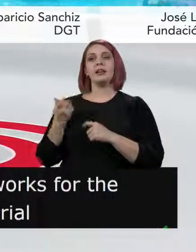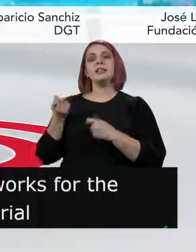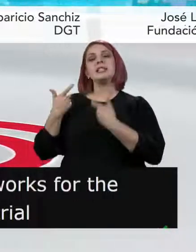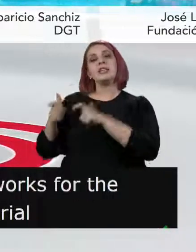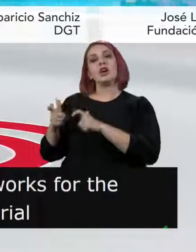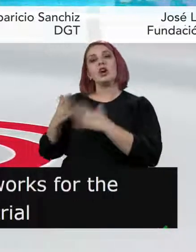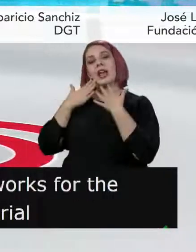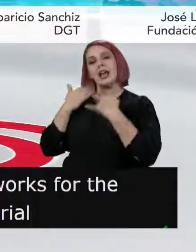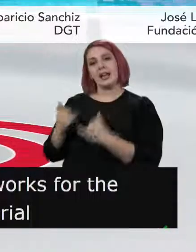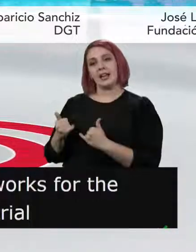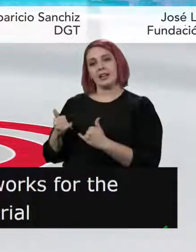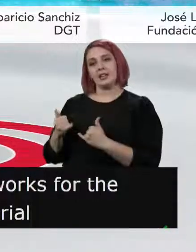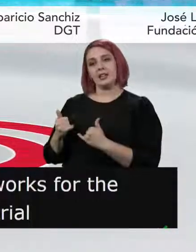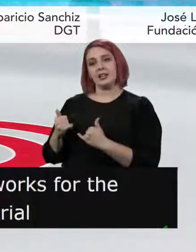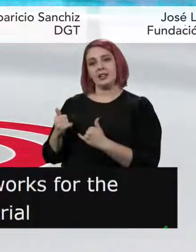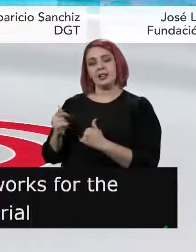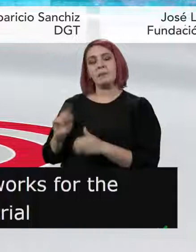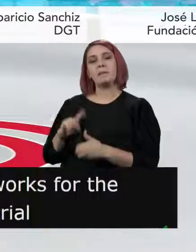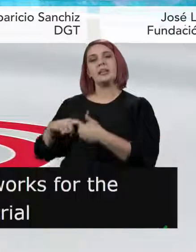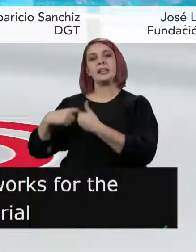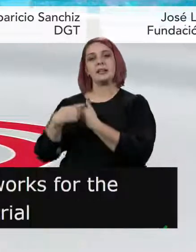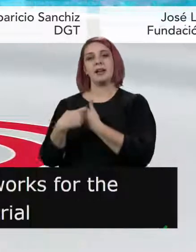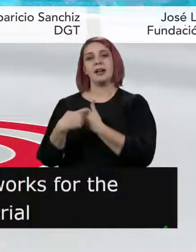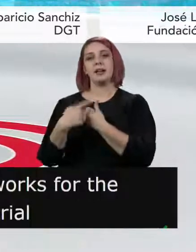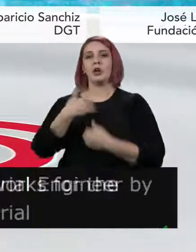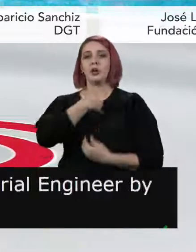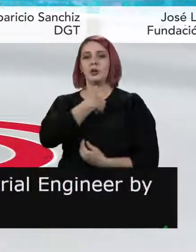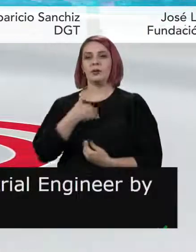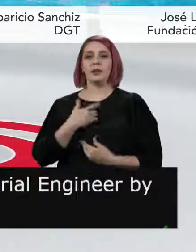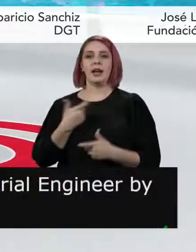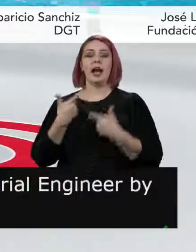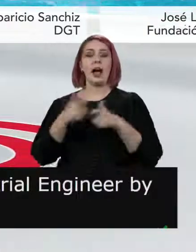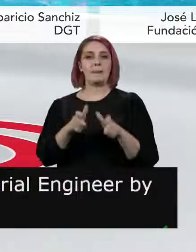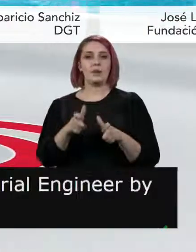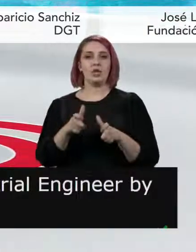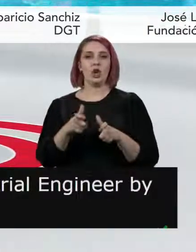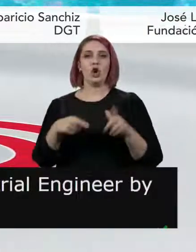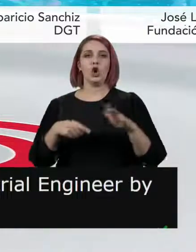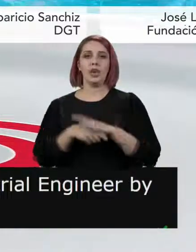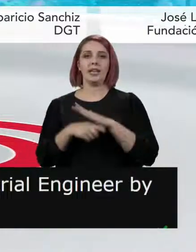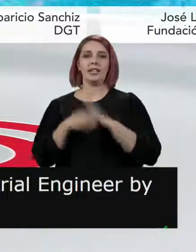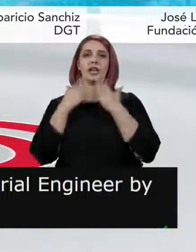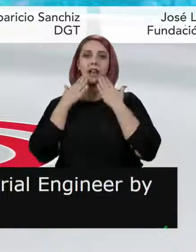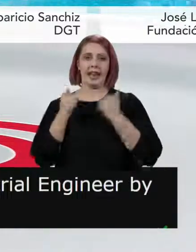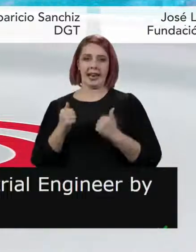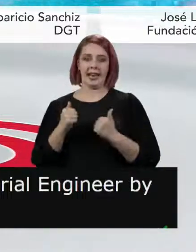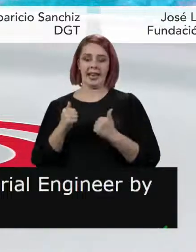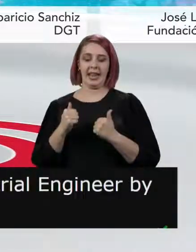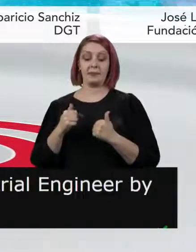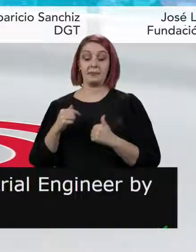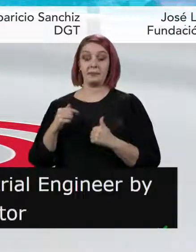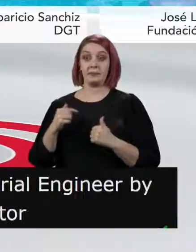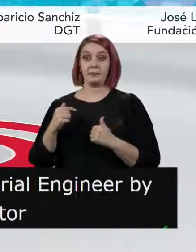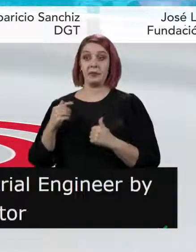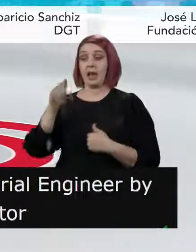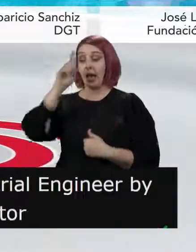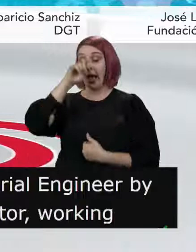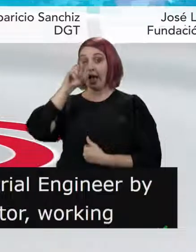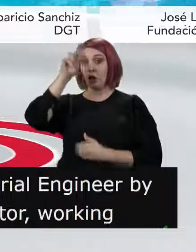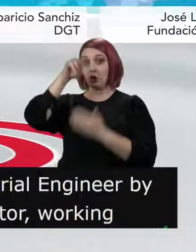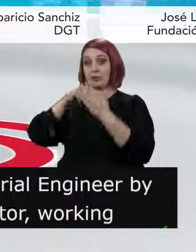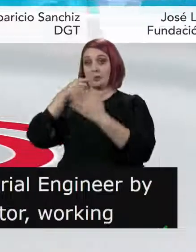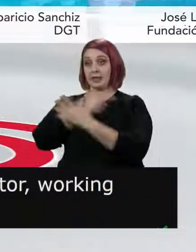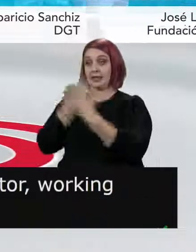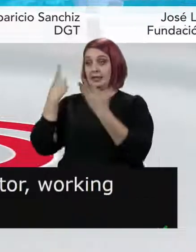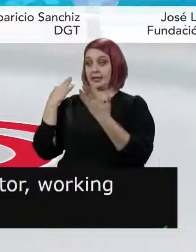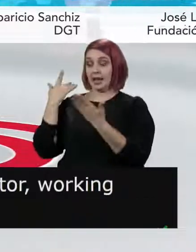He began his career in the energy sector, working in several tasks related to